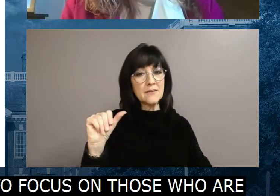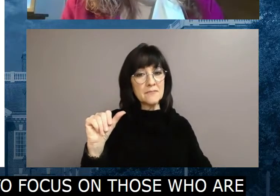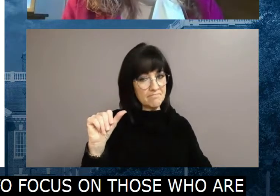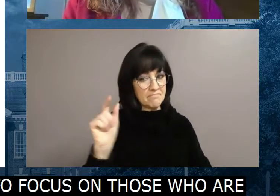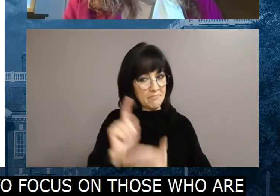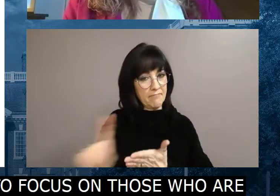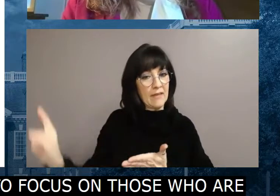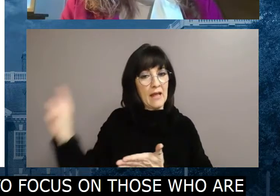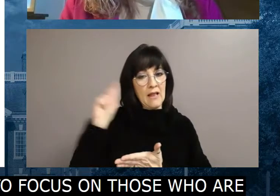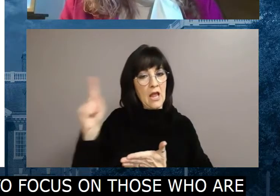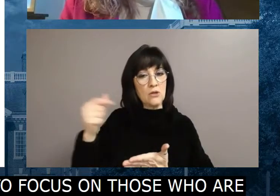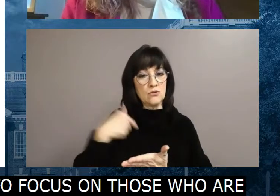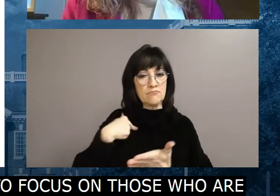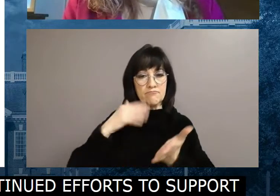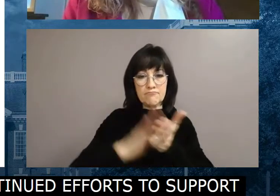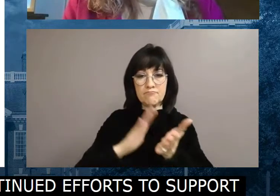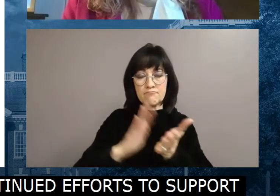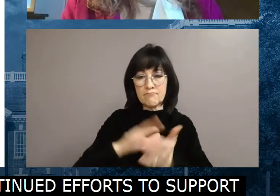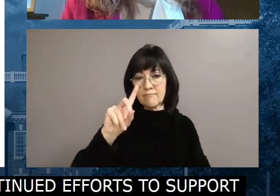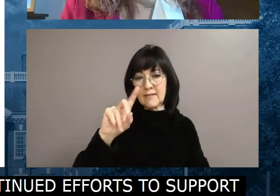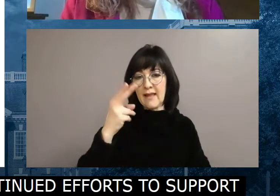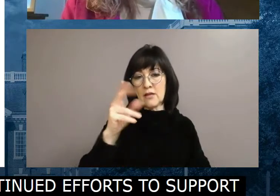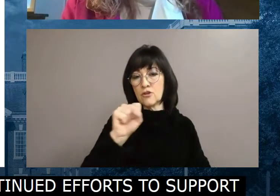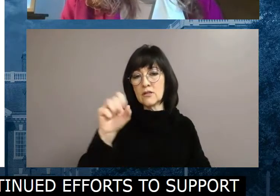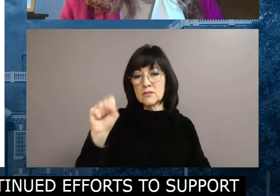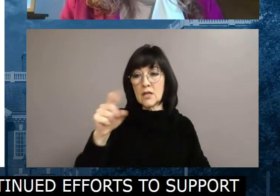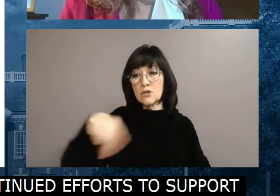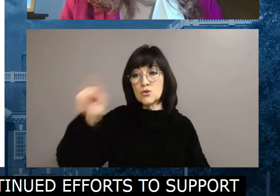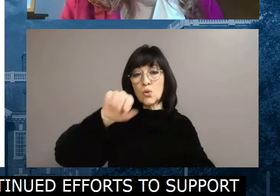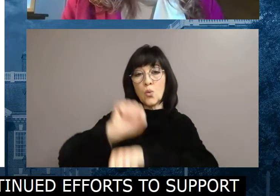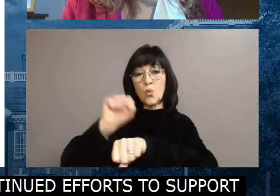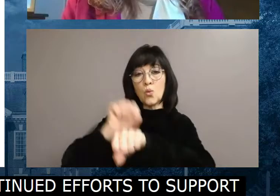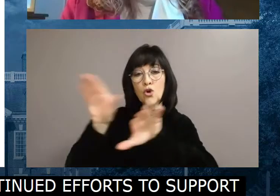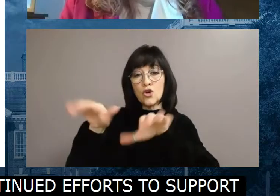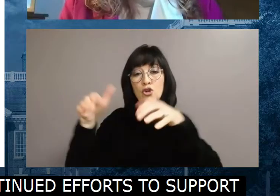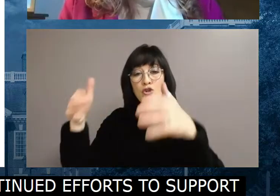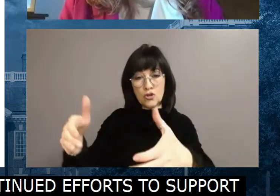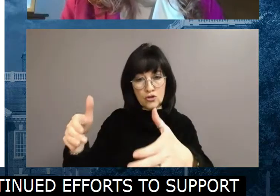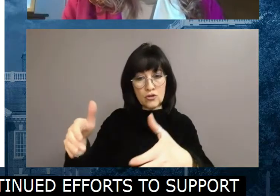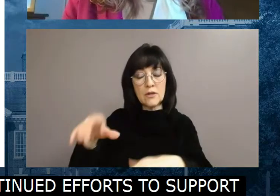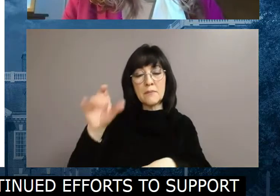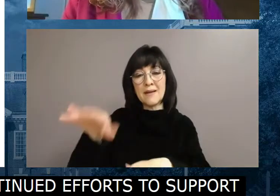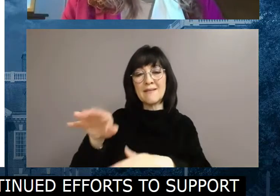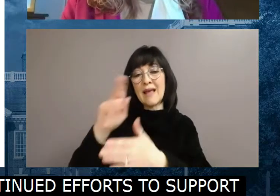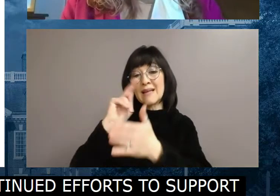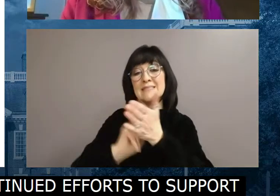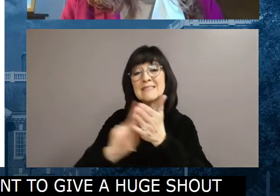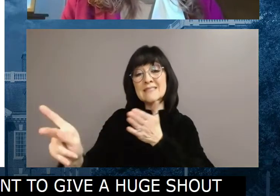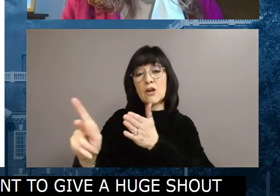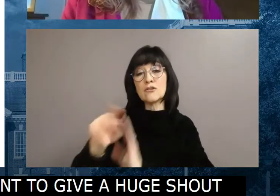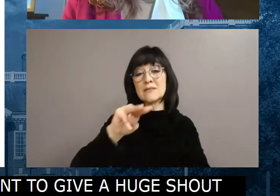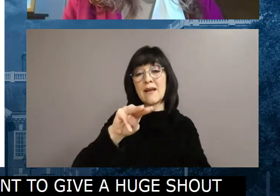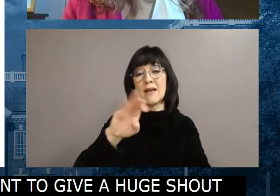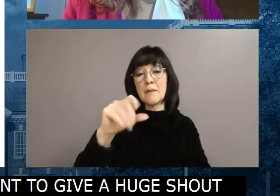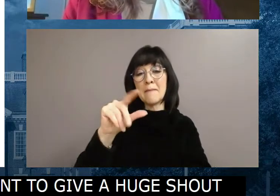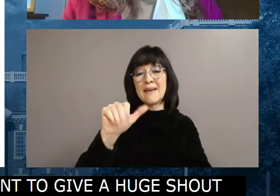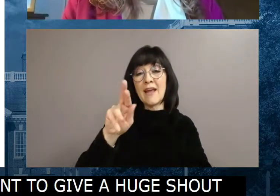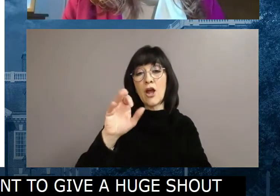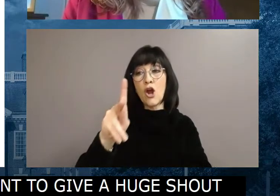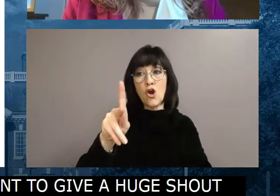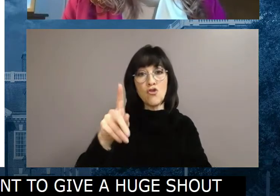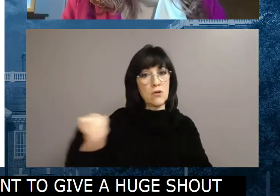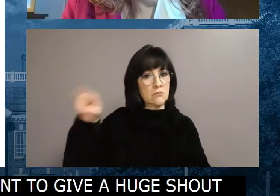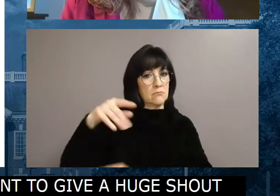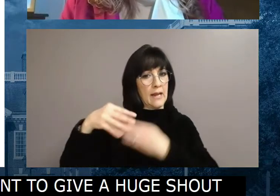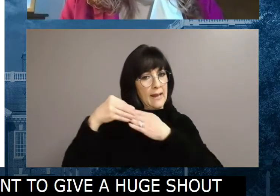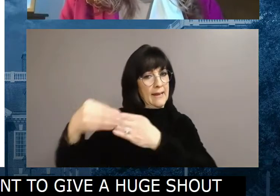out to a DHSS work group led by Secretary Molly McGarrick and a number of other amazing